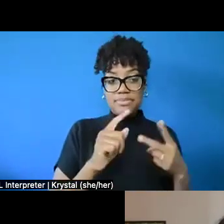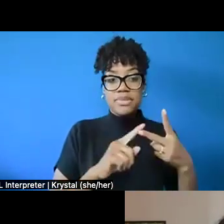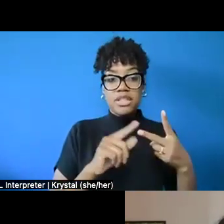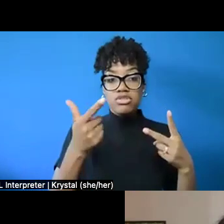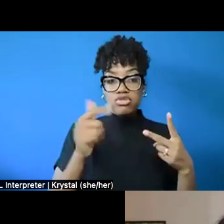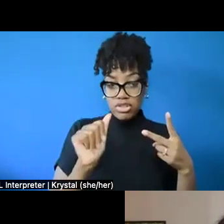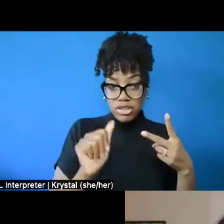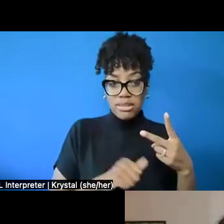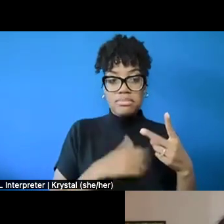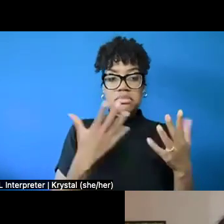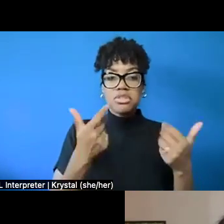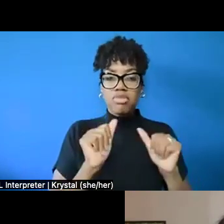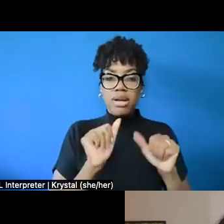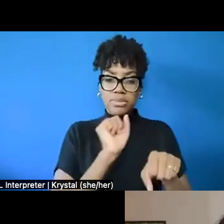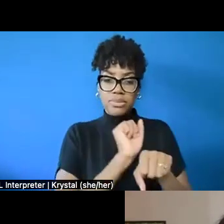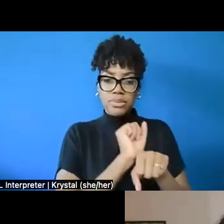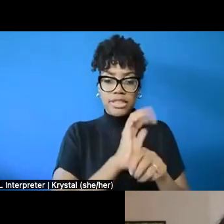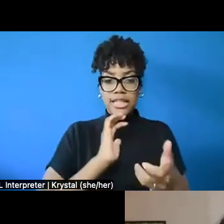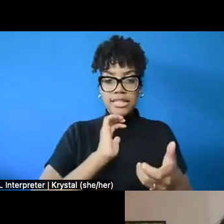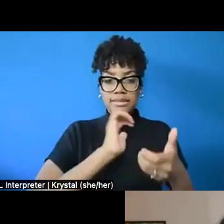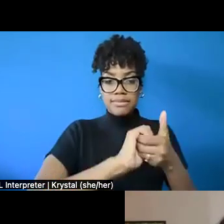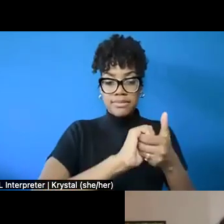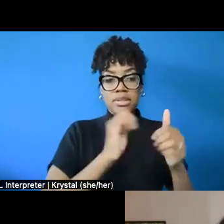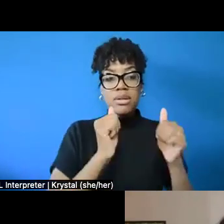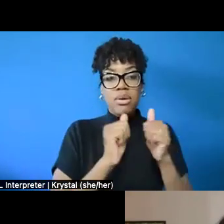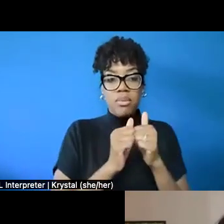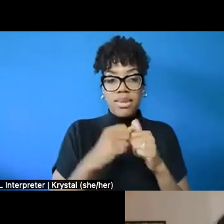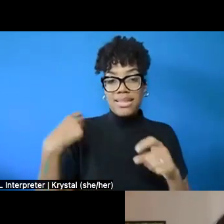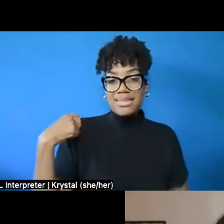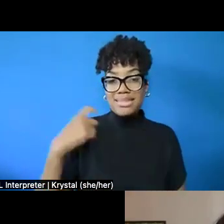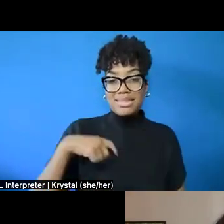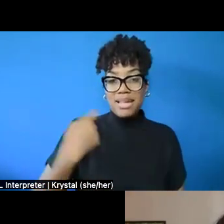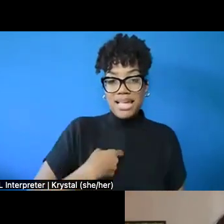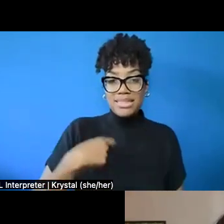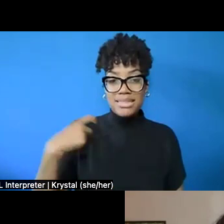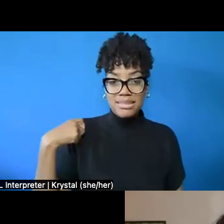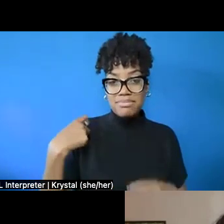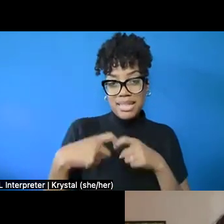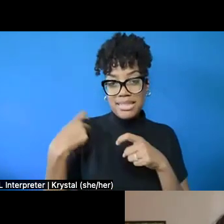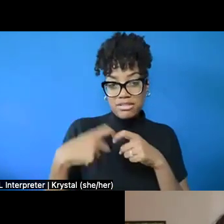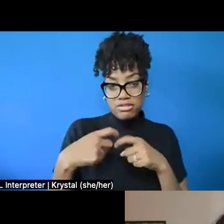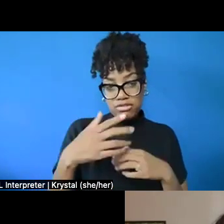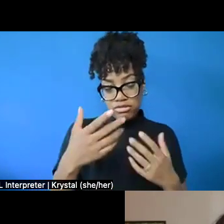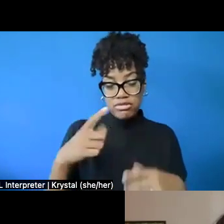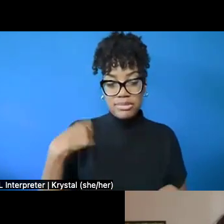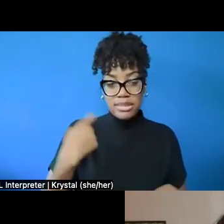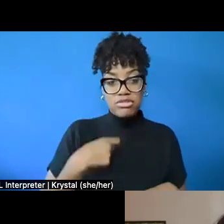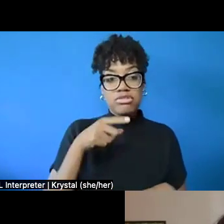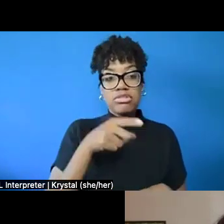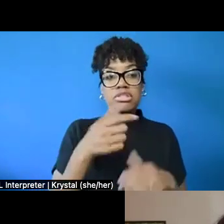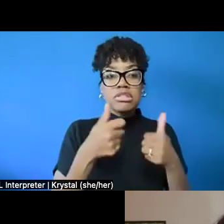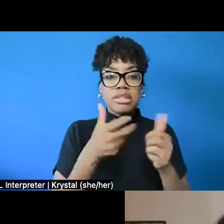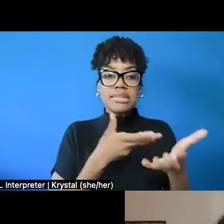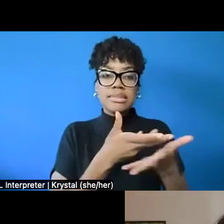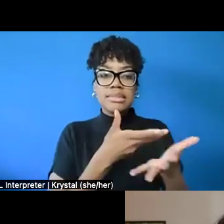And another thing that we see that really is important in challenging the dominant narrative is the huge role of women in leadership